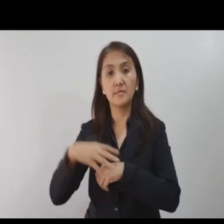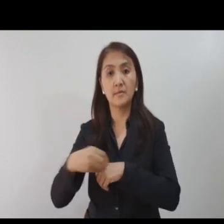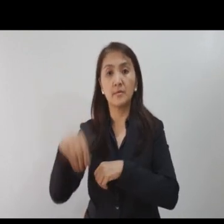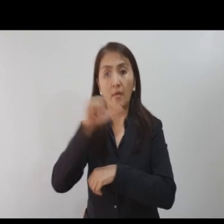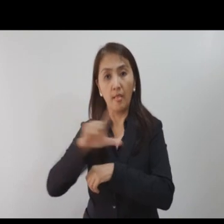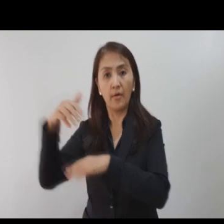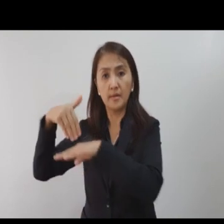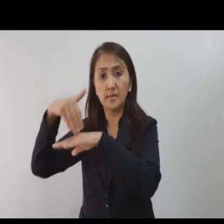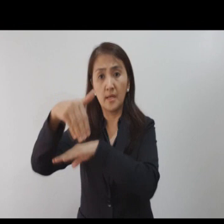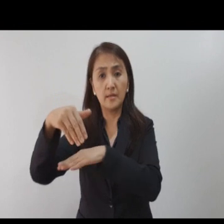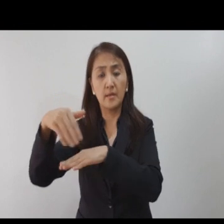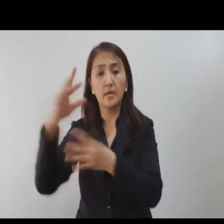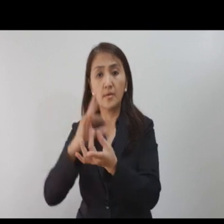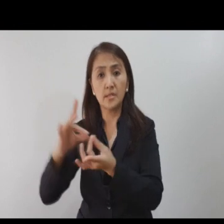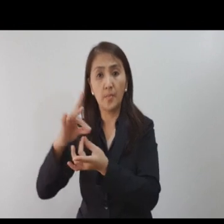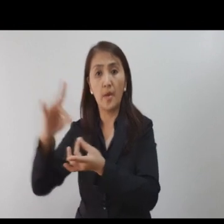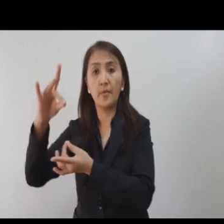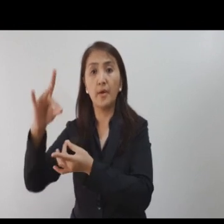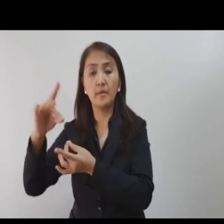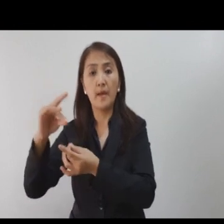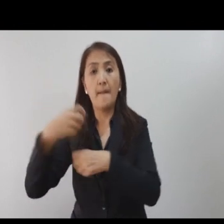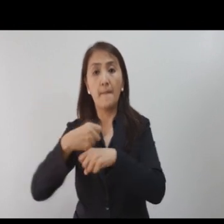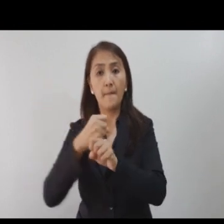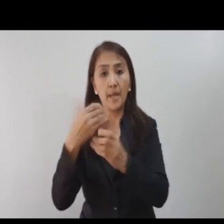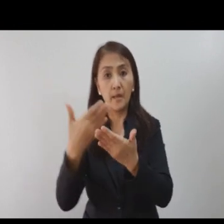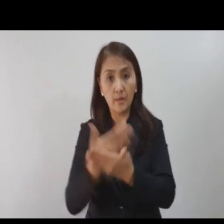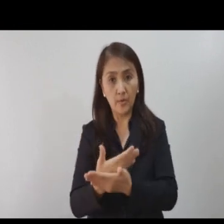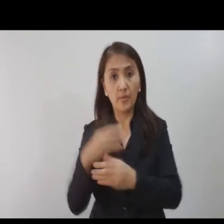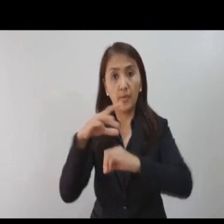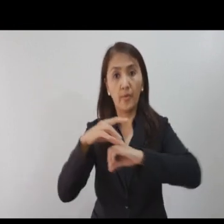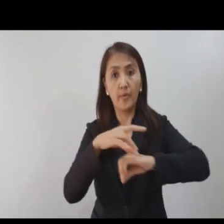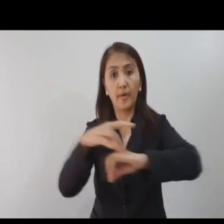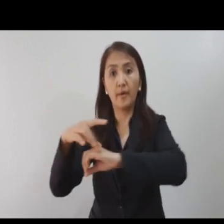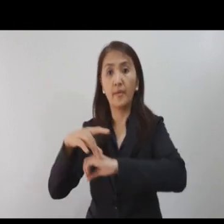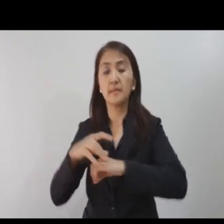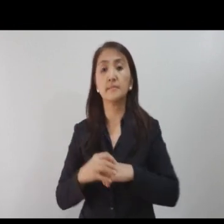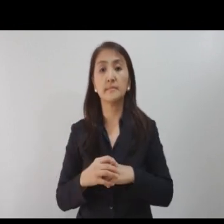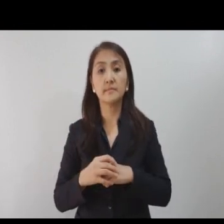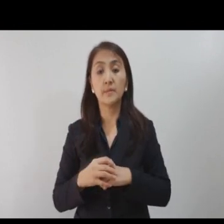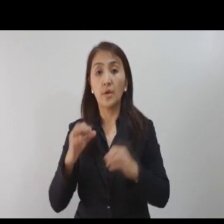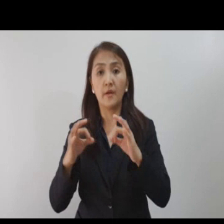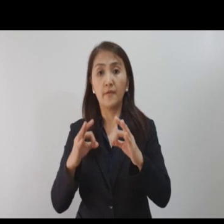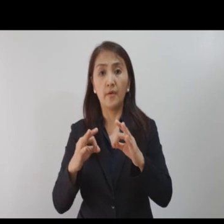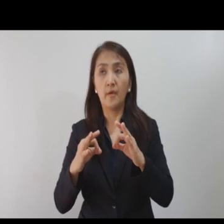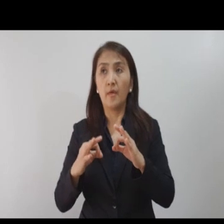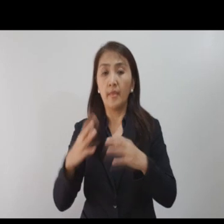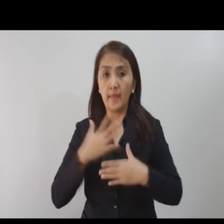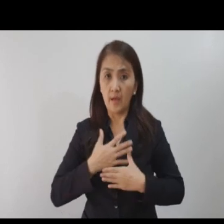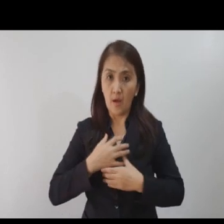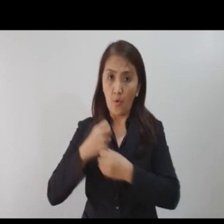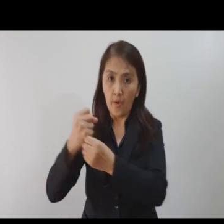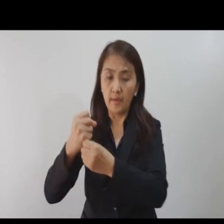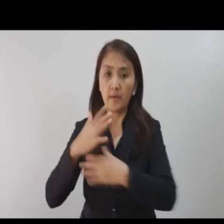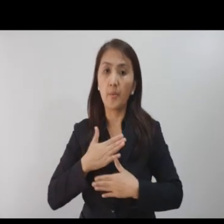Lord. Lord, send out your Spirit, and renew the face of the earth. If you